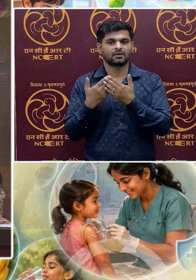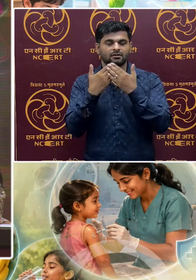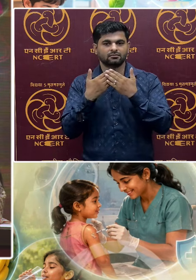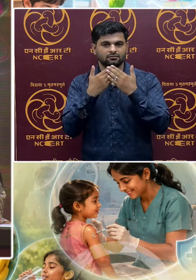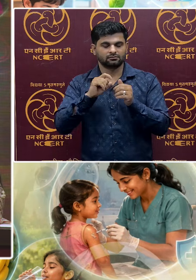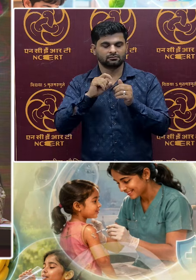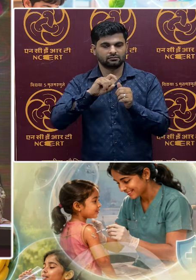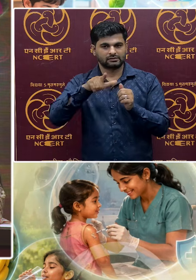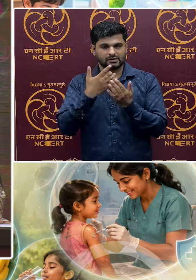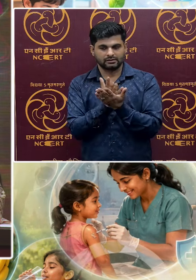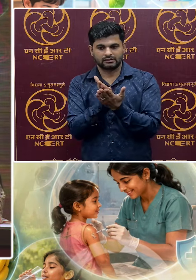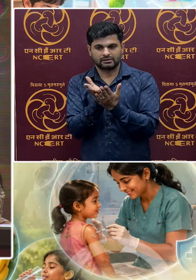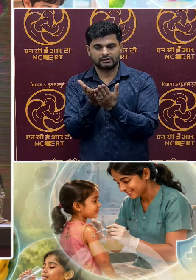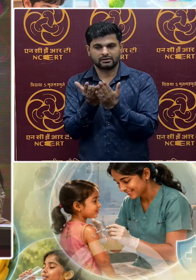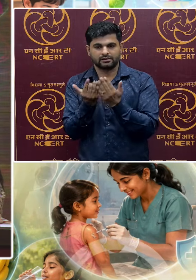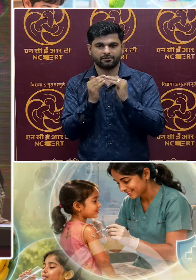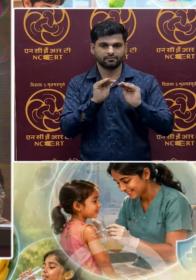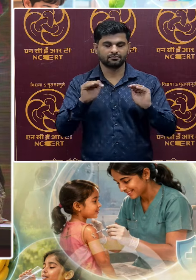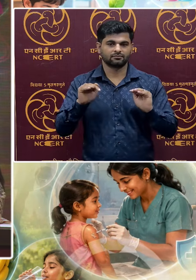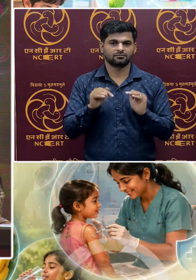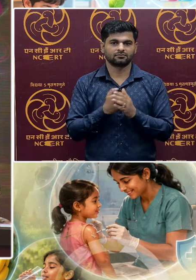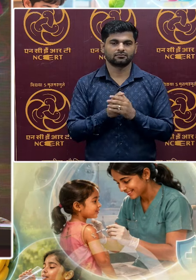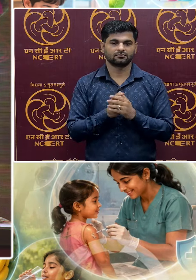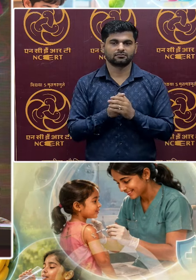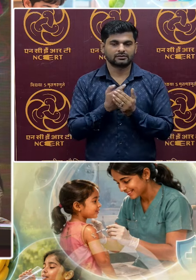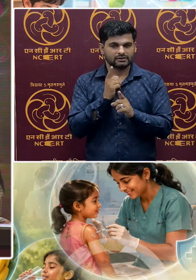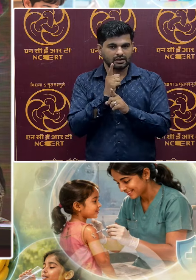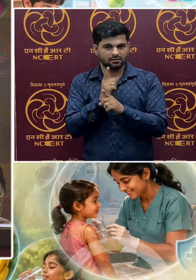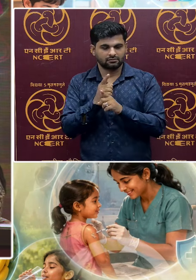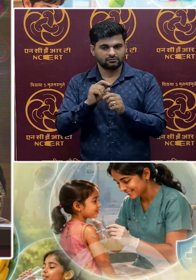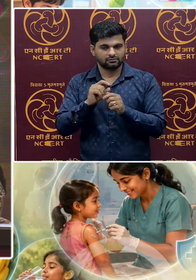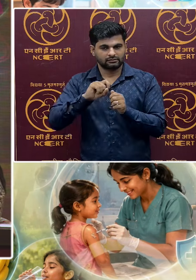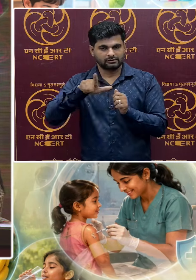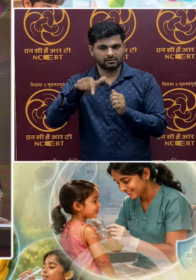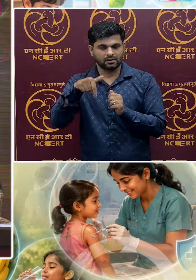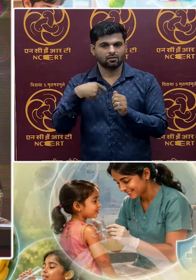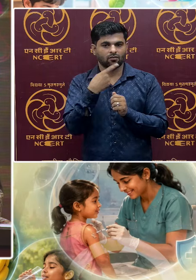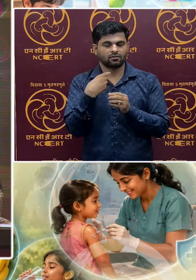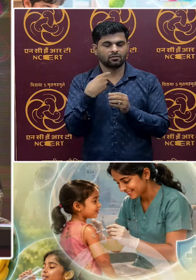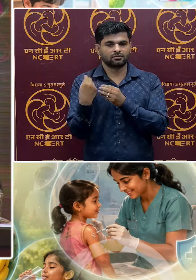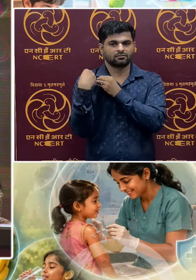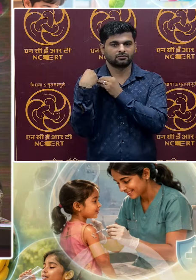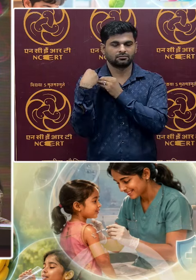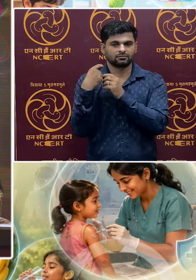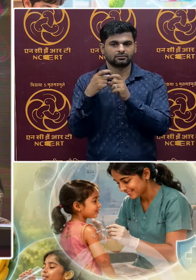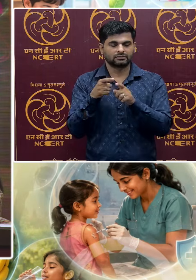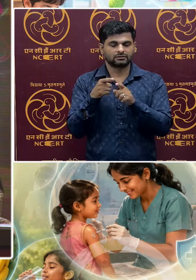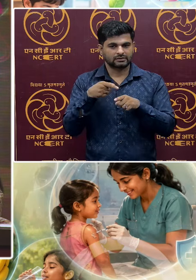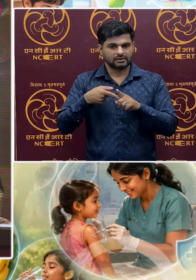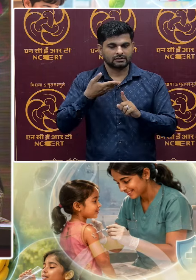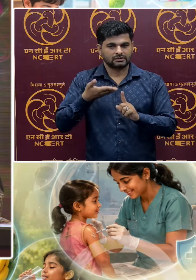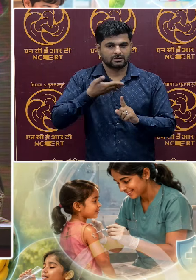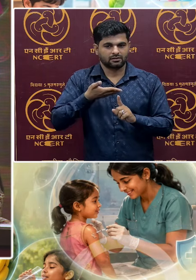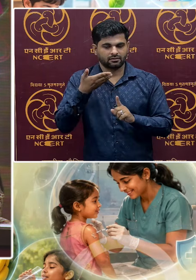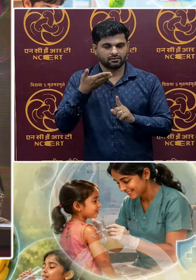are all types of children, and is it the teachers or whose responsibility is it to teach children